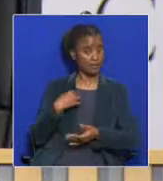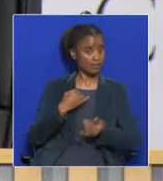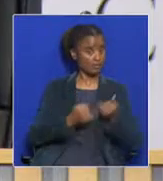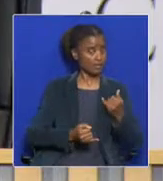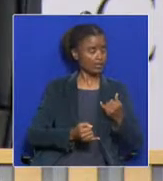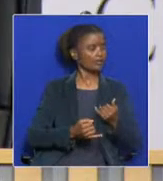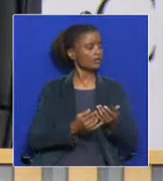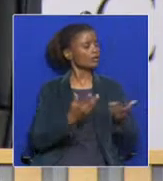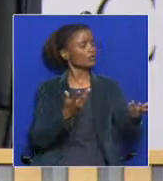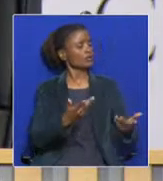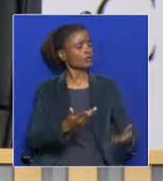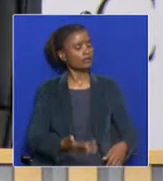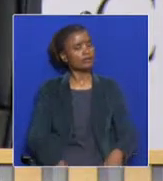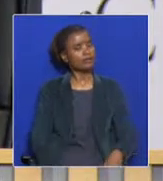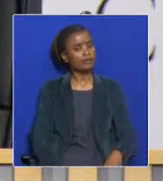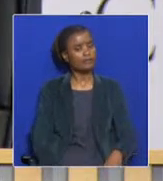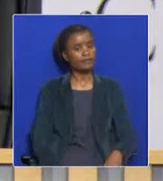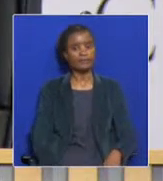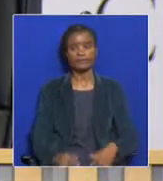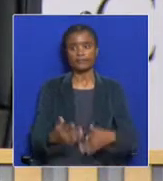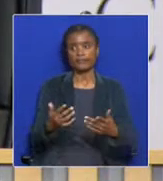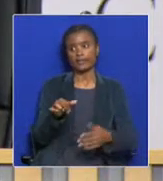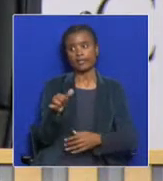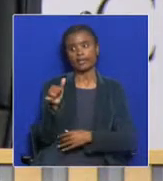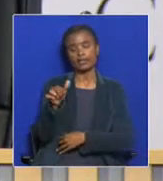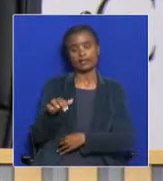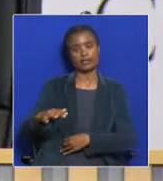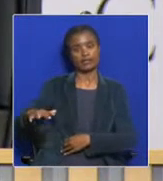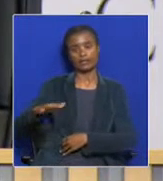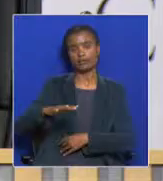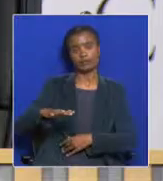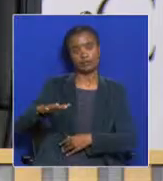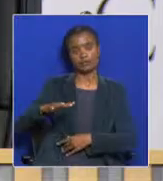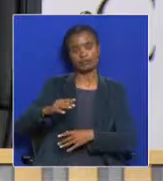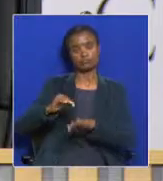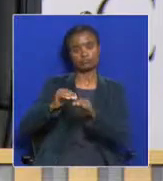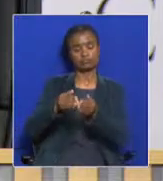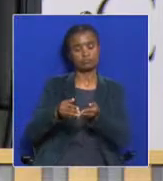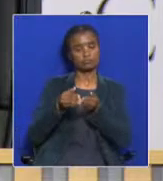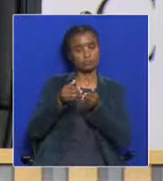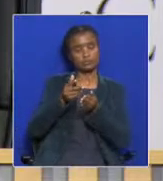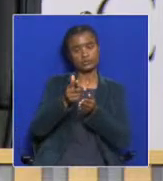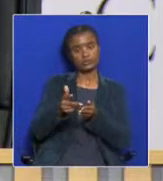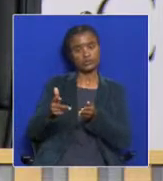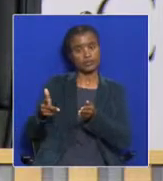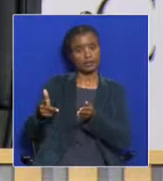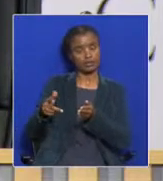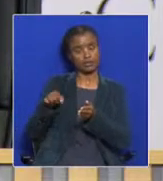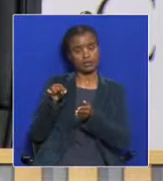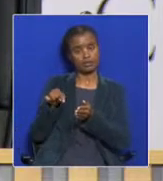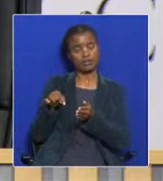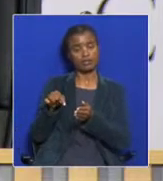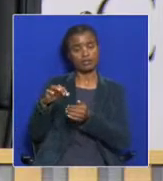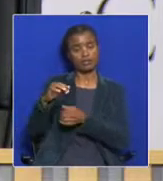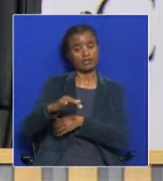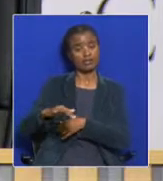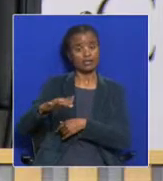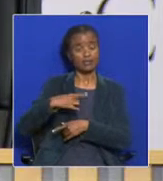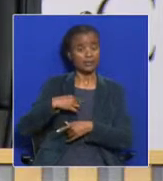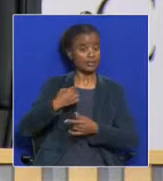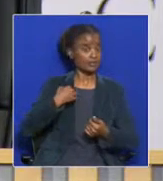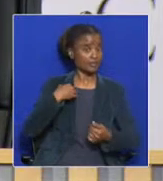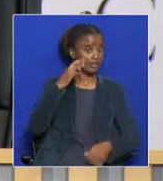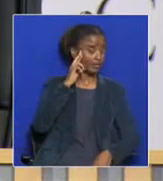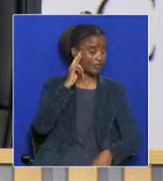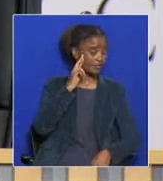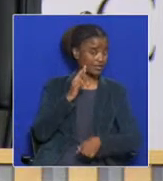It was at some other shipping yard, because I did go to the scene. But as far as I recall, it was not at CHC.